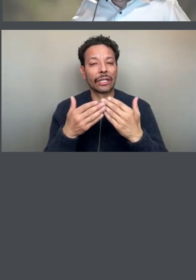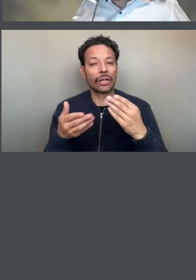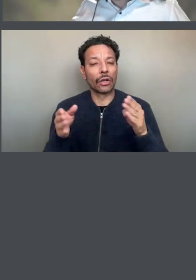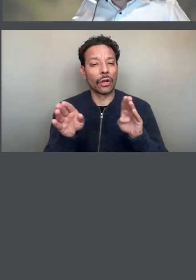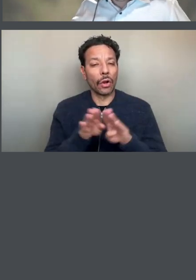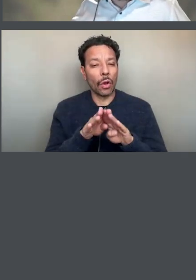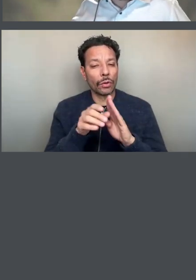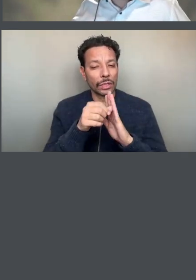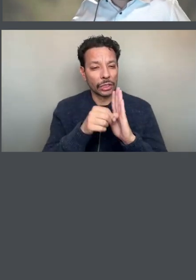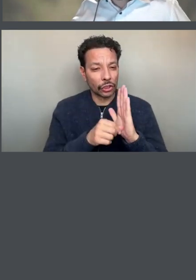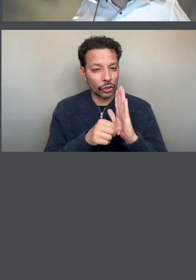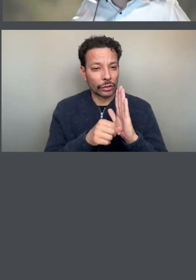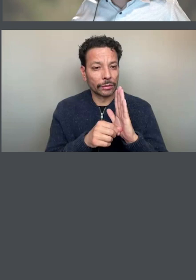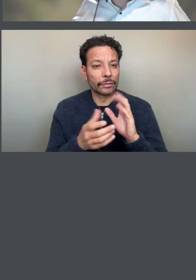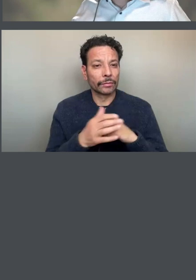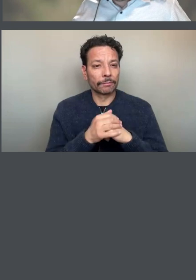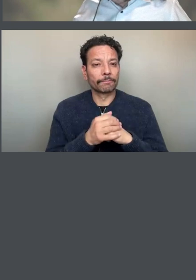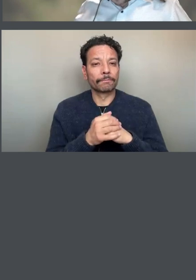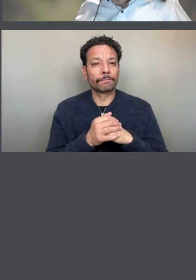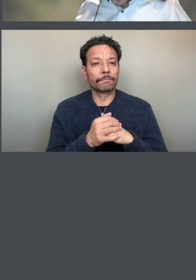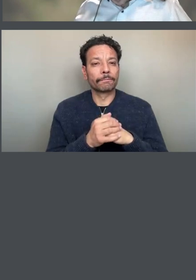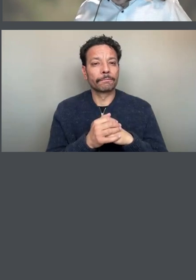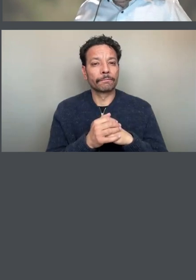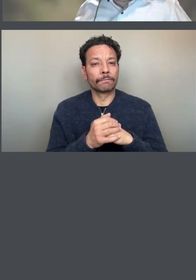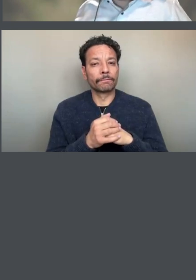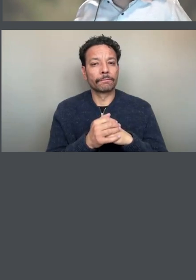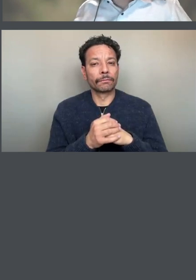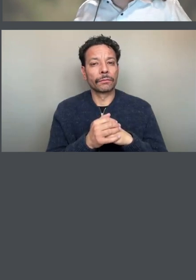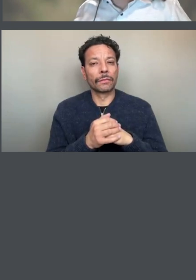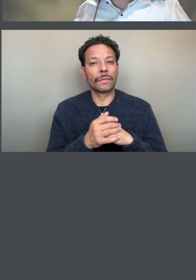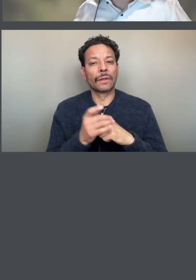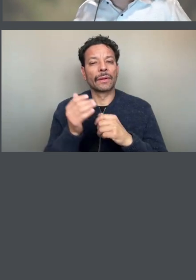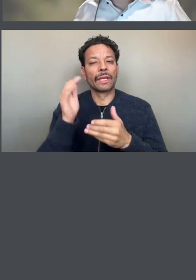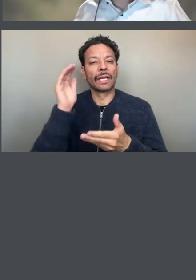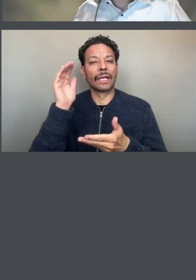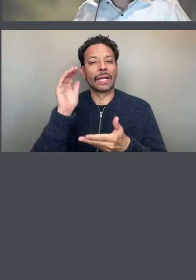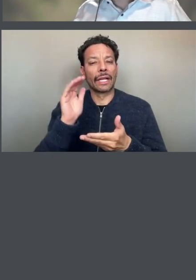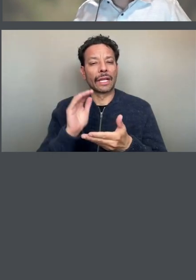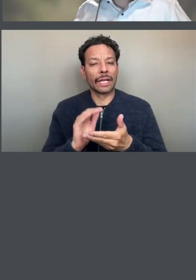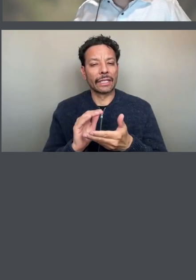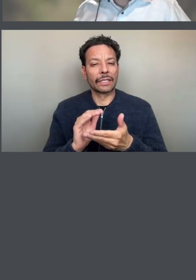incision, and a little bit less drilling to do.